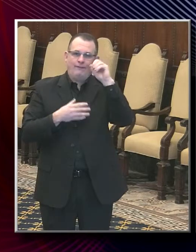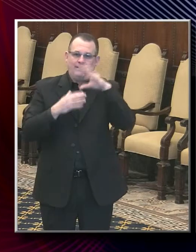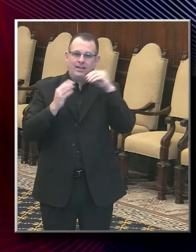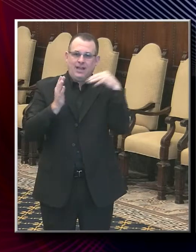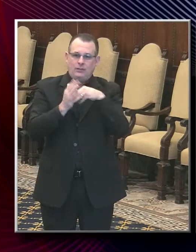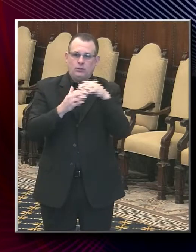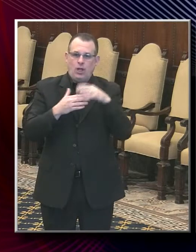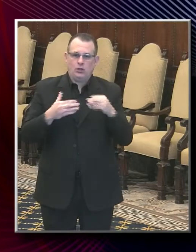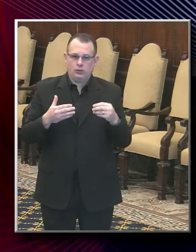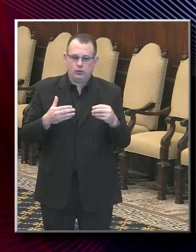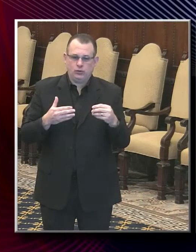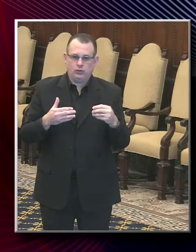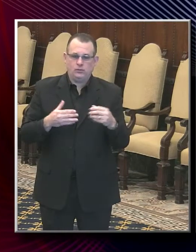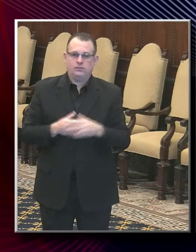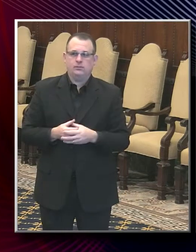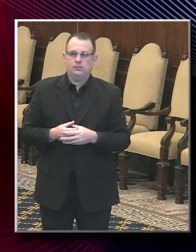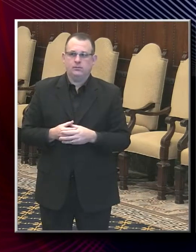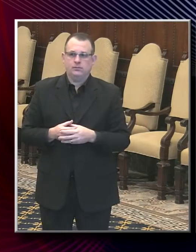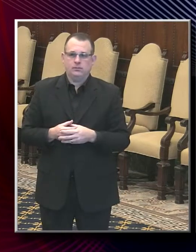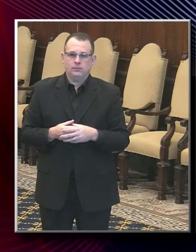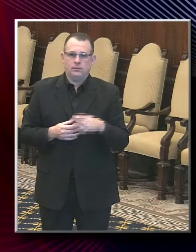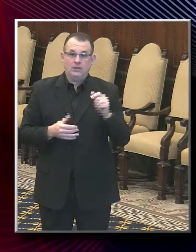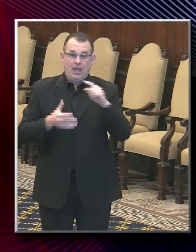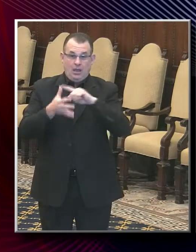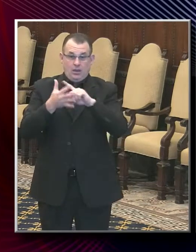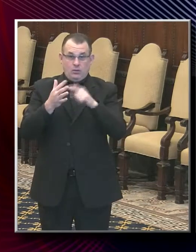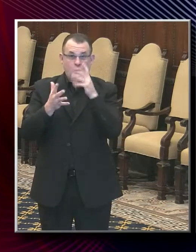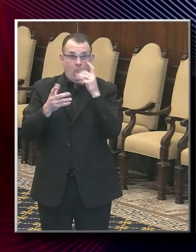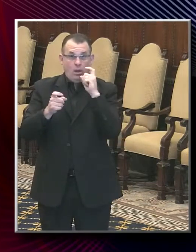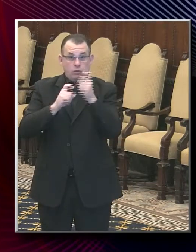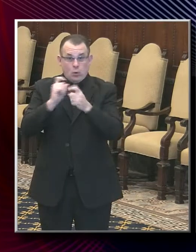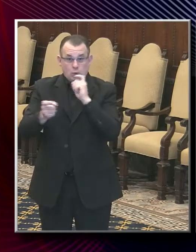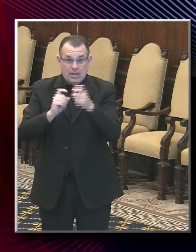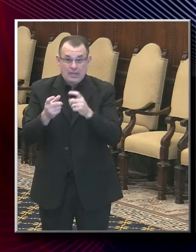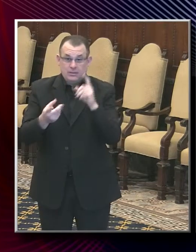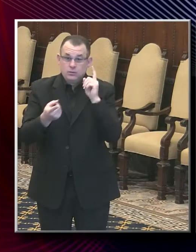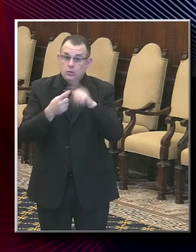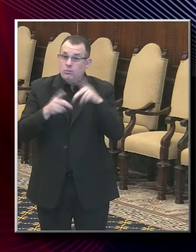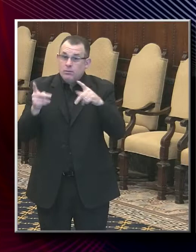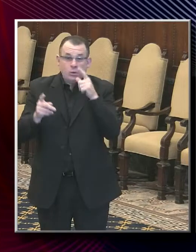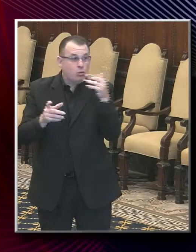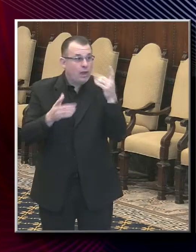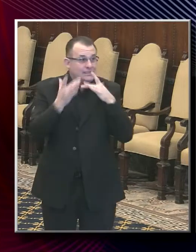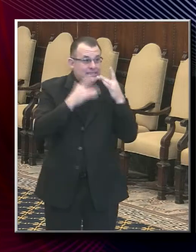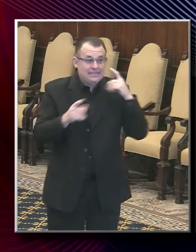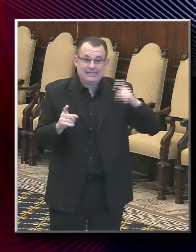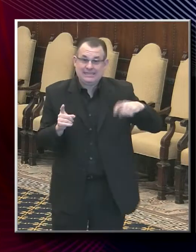this effort. To those who are looking to donate to neighbors in need, if you can visit